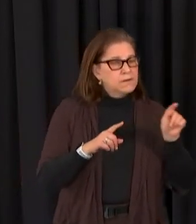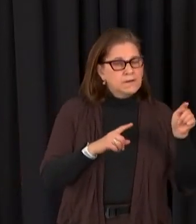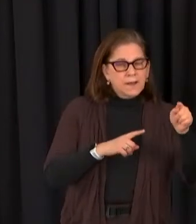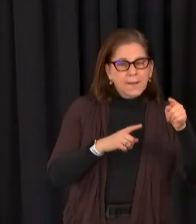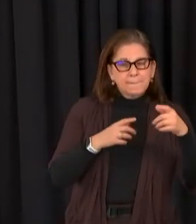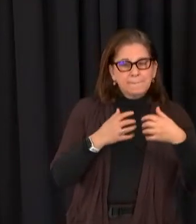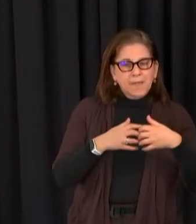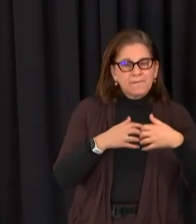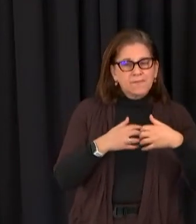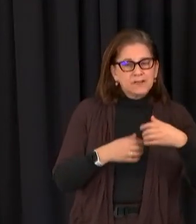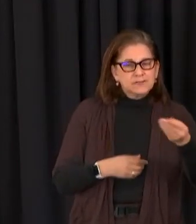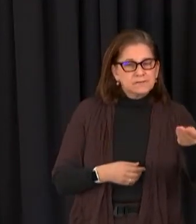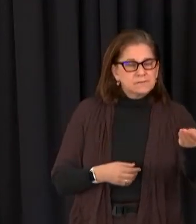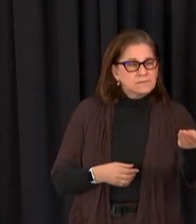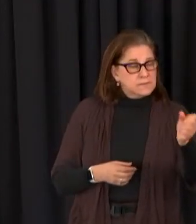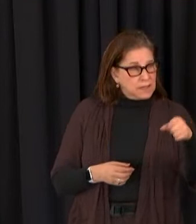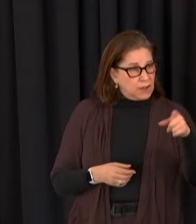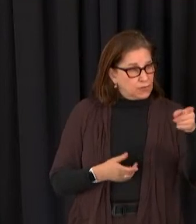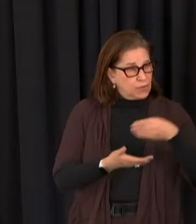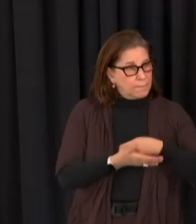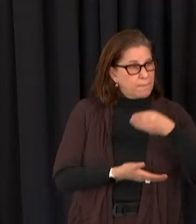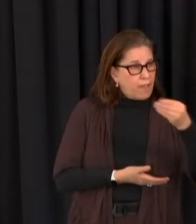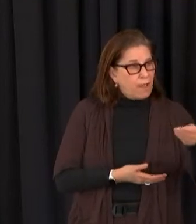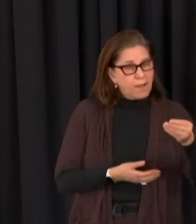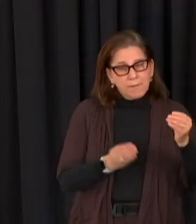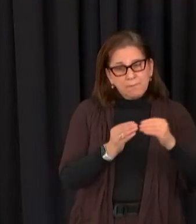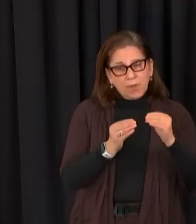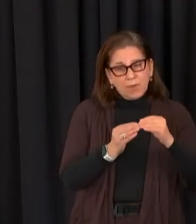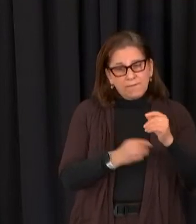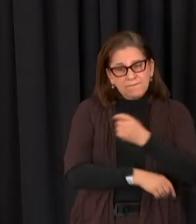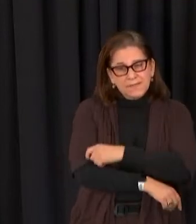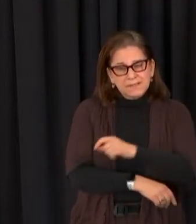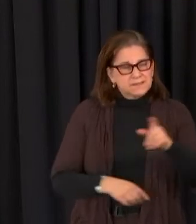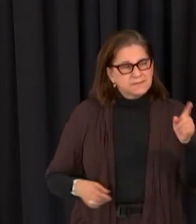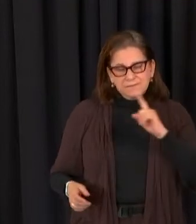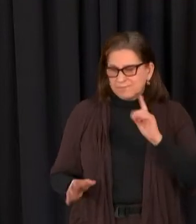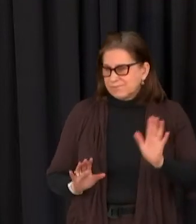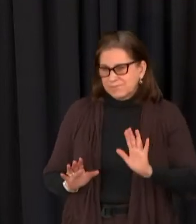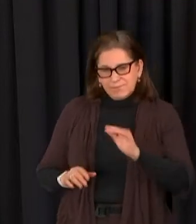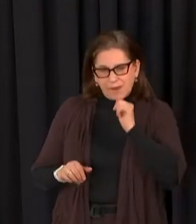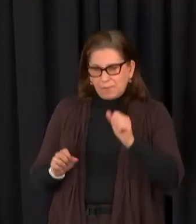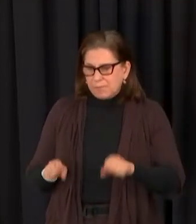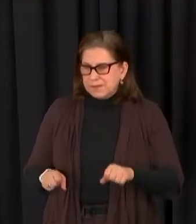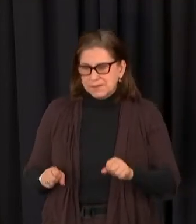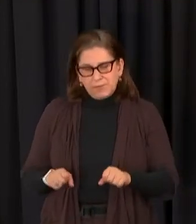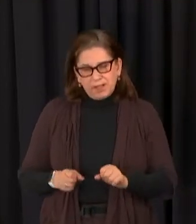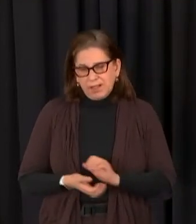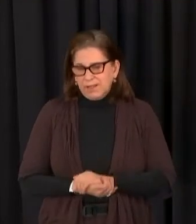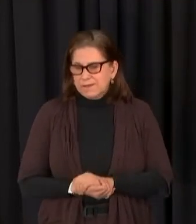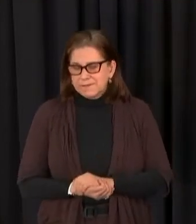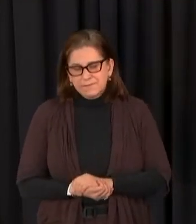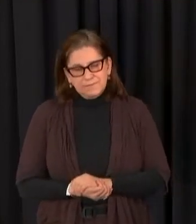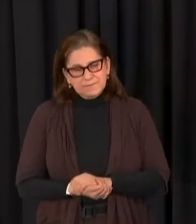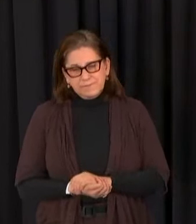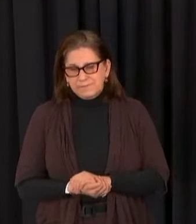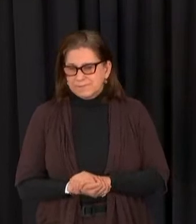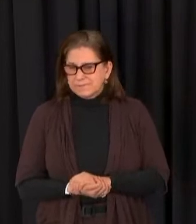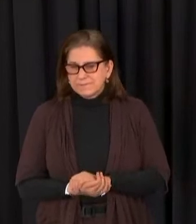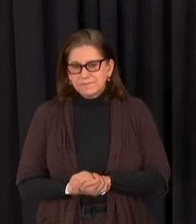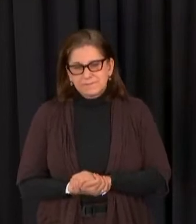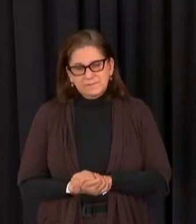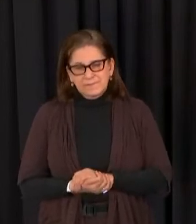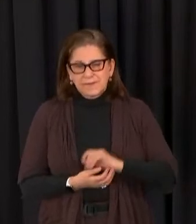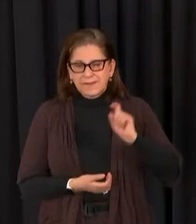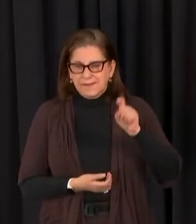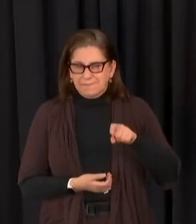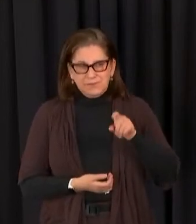own vaccines? Is that something that's possible or that's being I don't considered? think it's possible, and it probably doesn't make a lot of sense, because then it